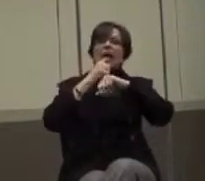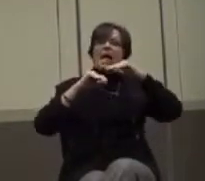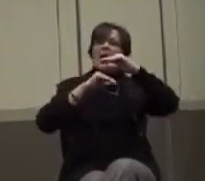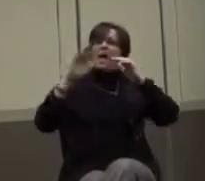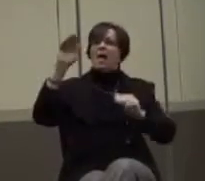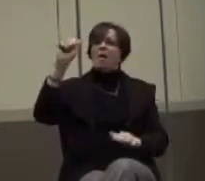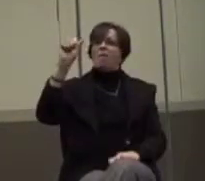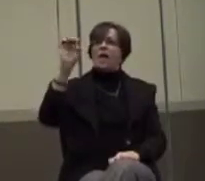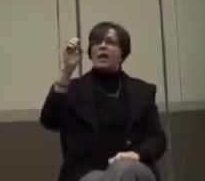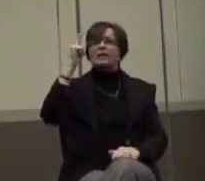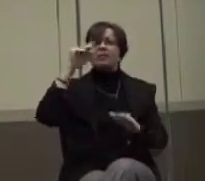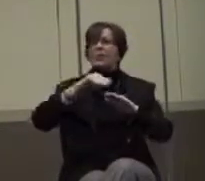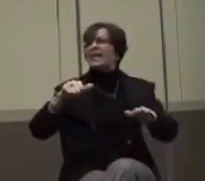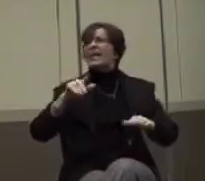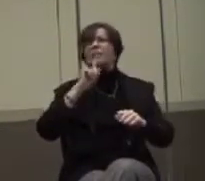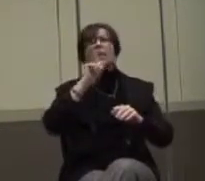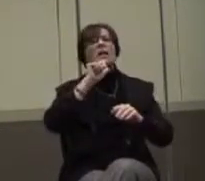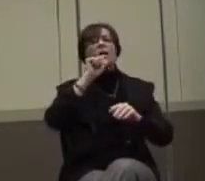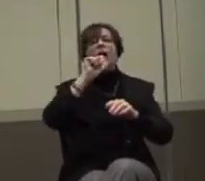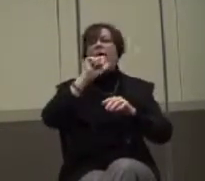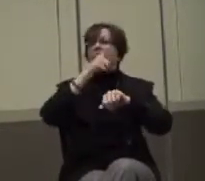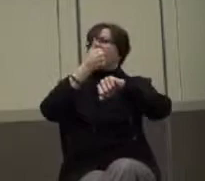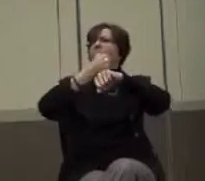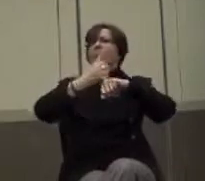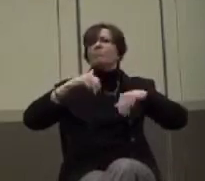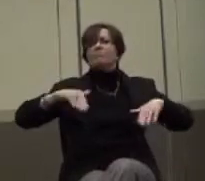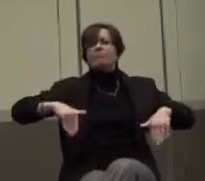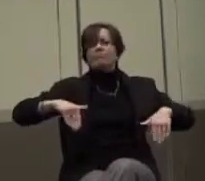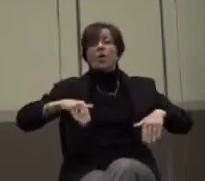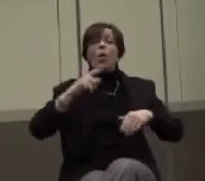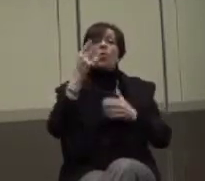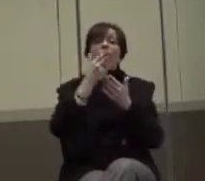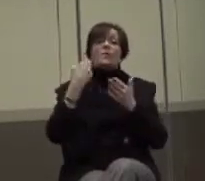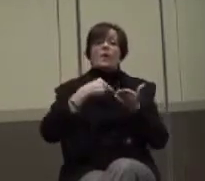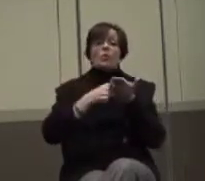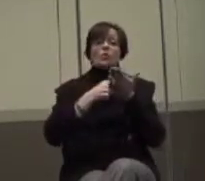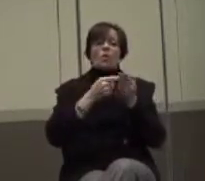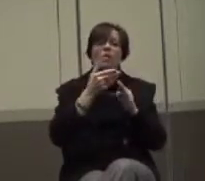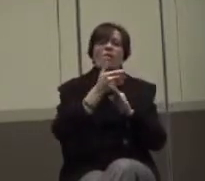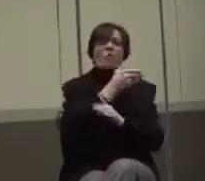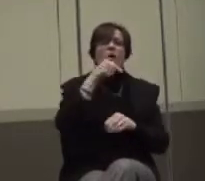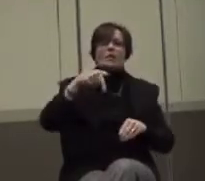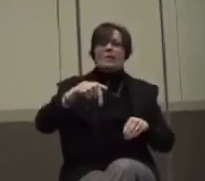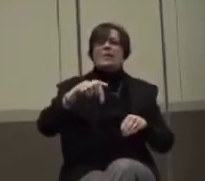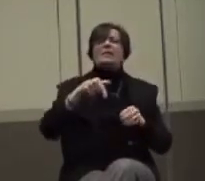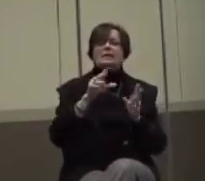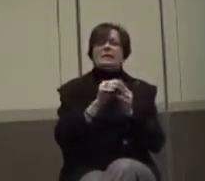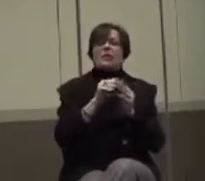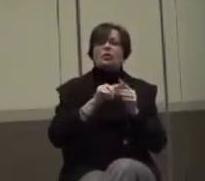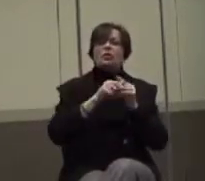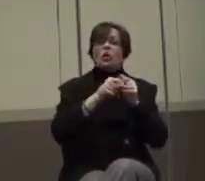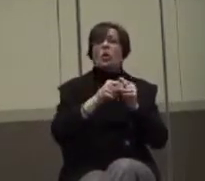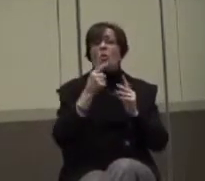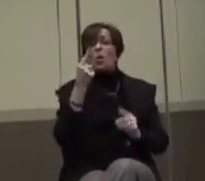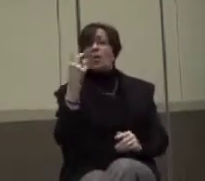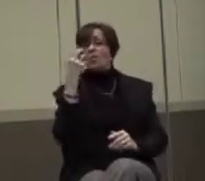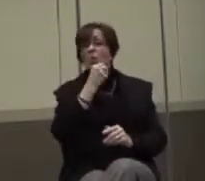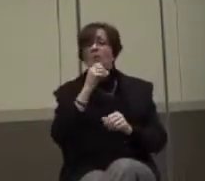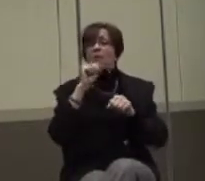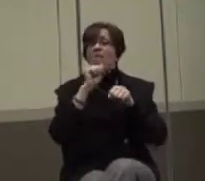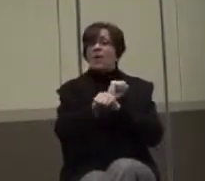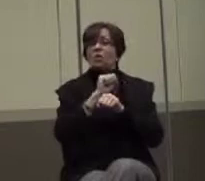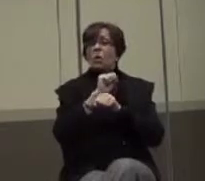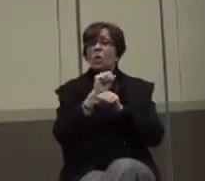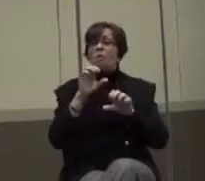in place. Now, one of the things we were talking a little bit before the session started, one of the beauties for me of a functional behavioral assessment is that